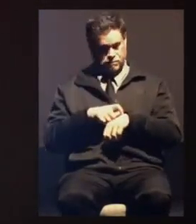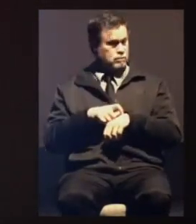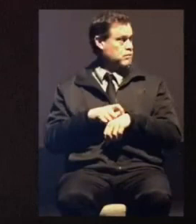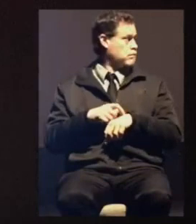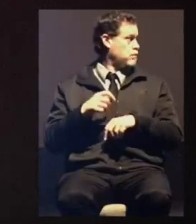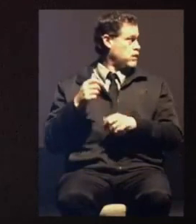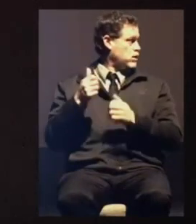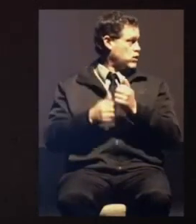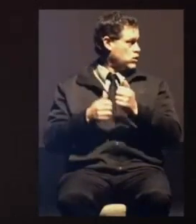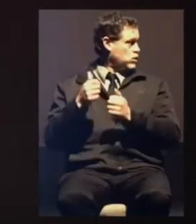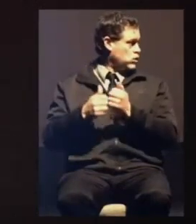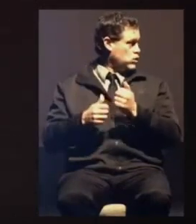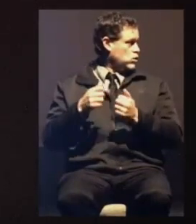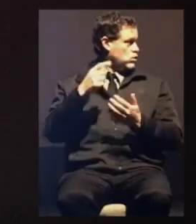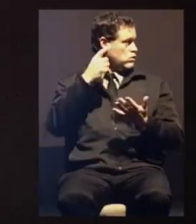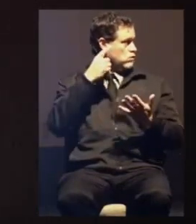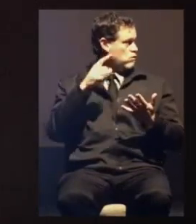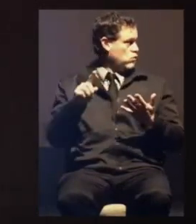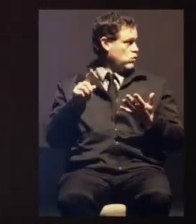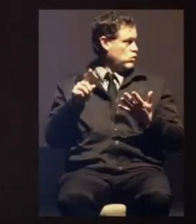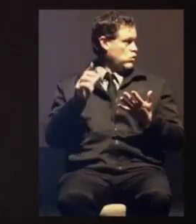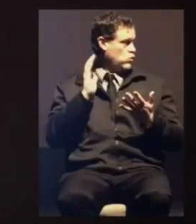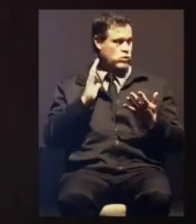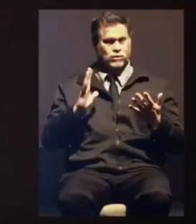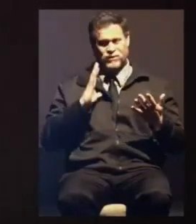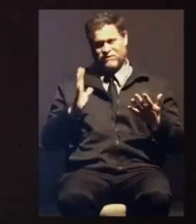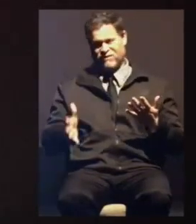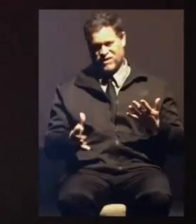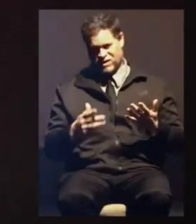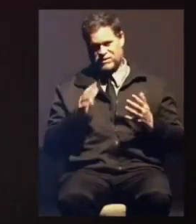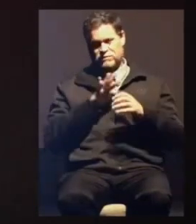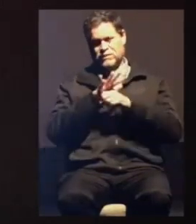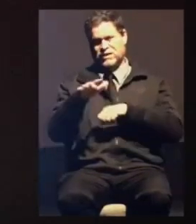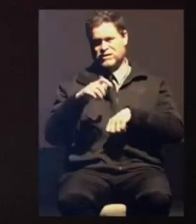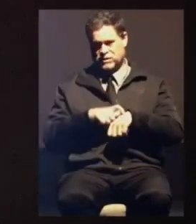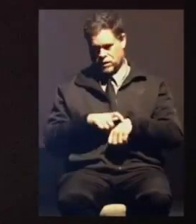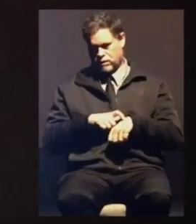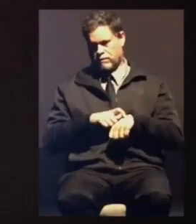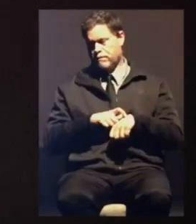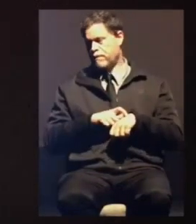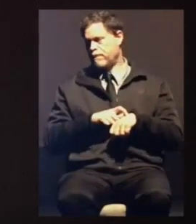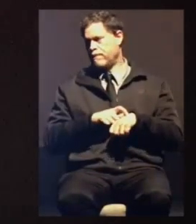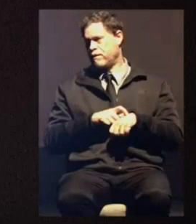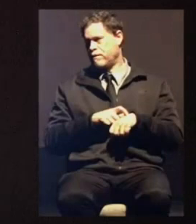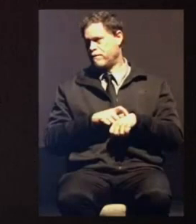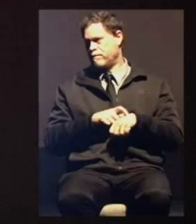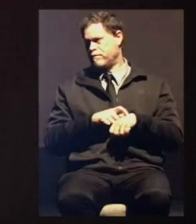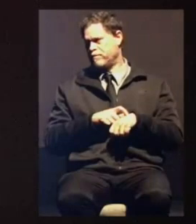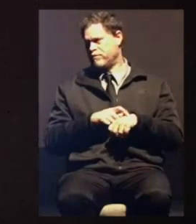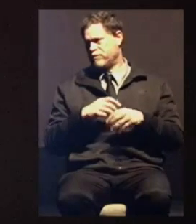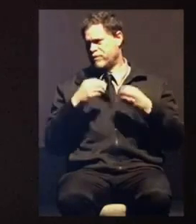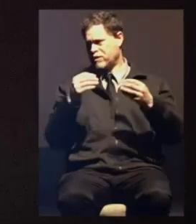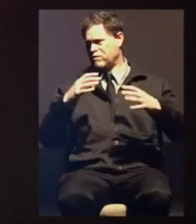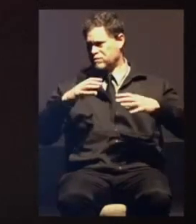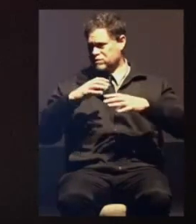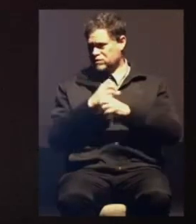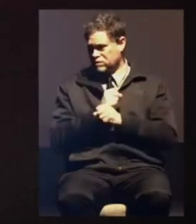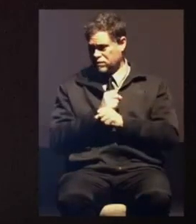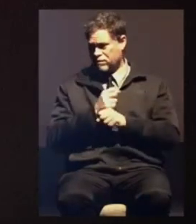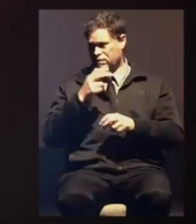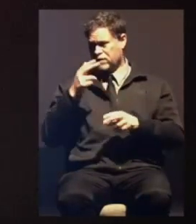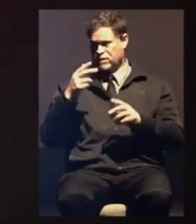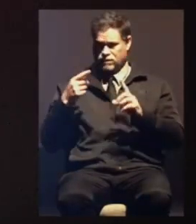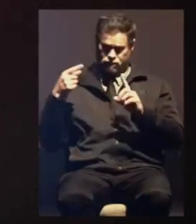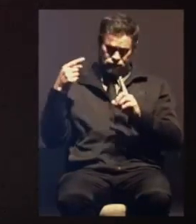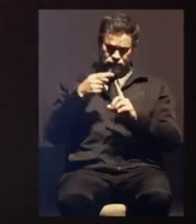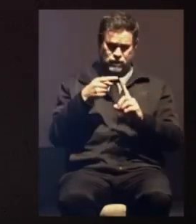each of our panelists for we'll be fine. There's plenty of time that just to sort of sum up the main